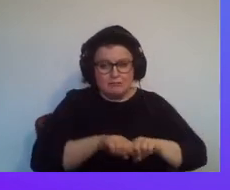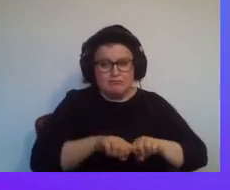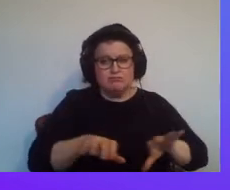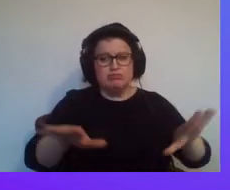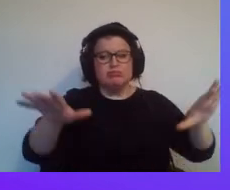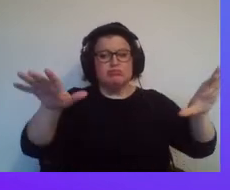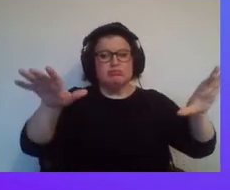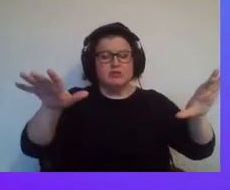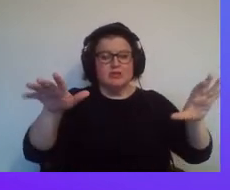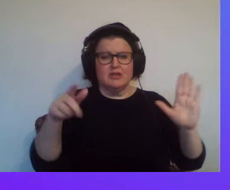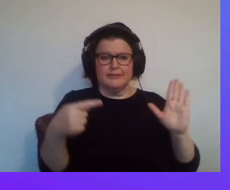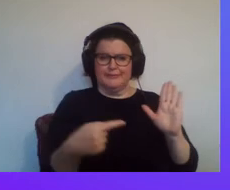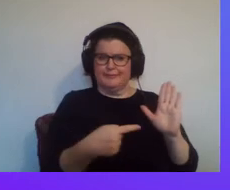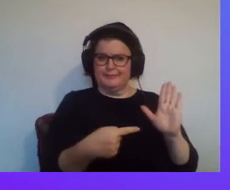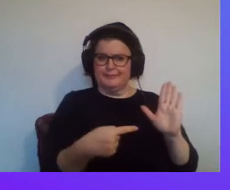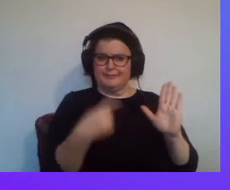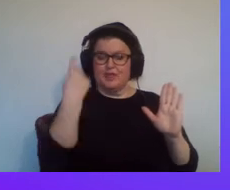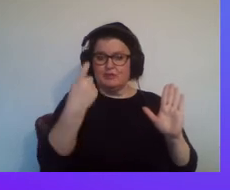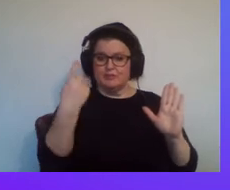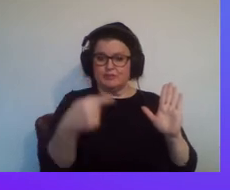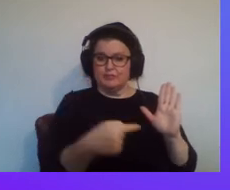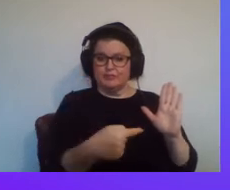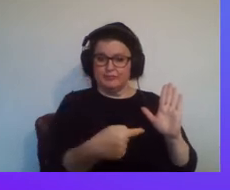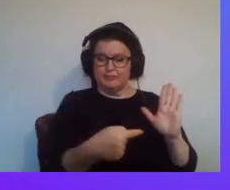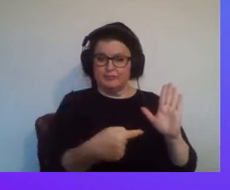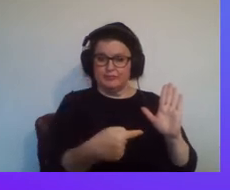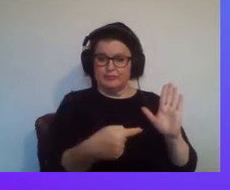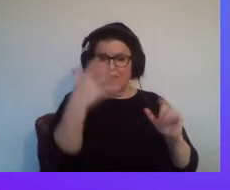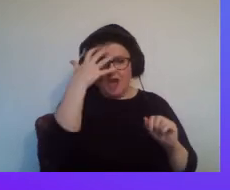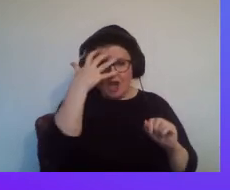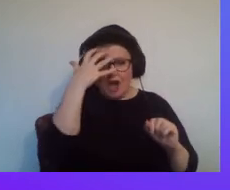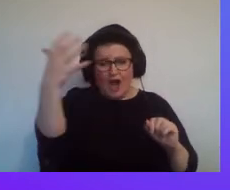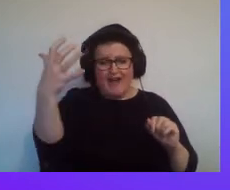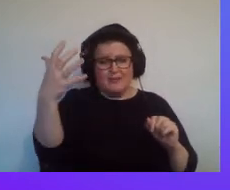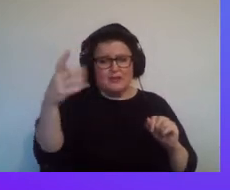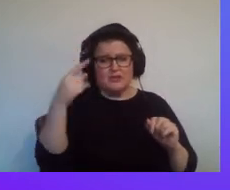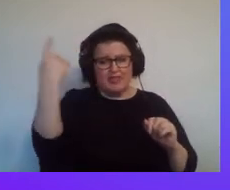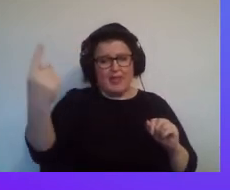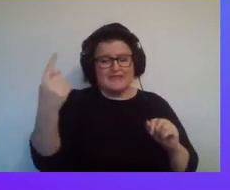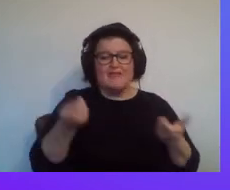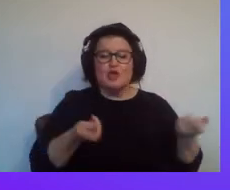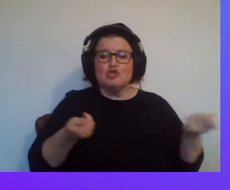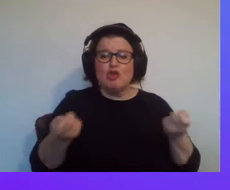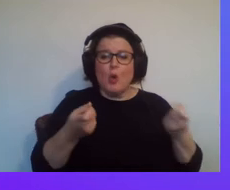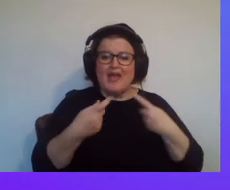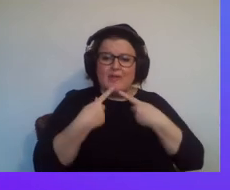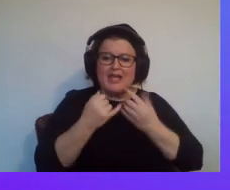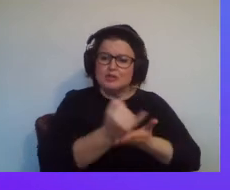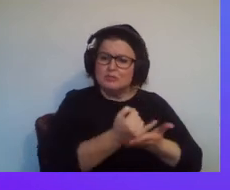that way that the government handled these reports that has also led to